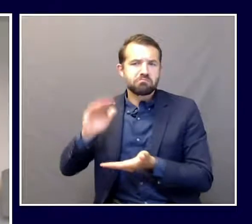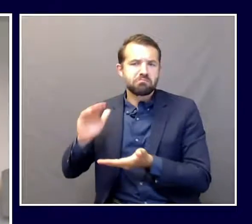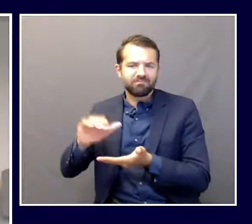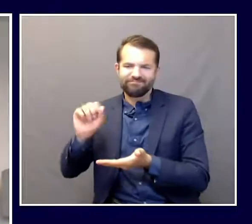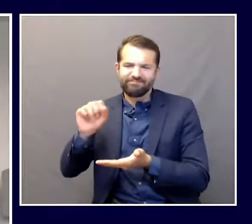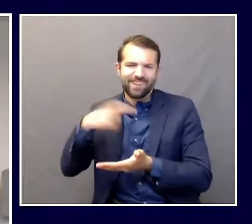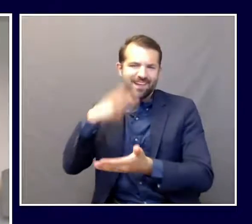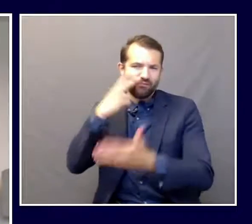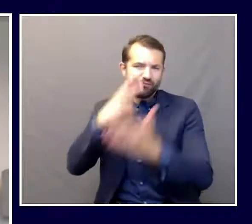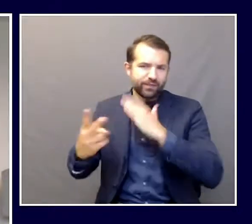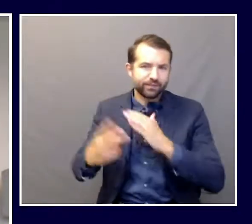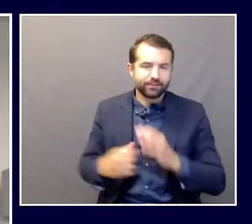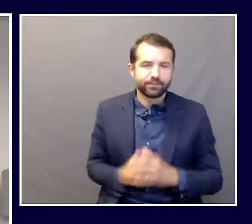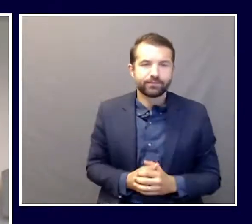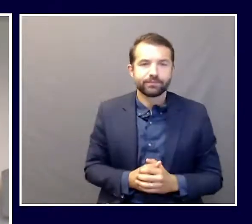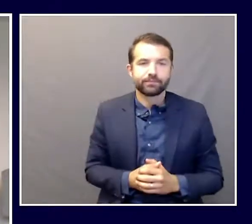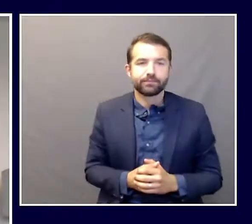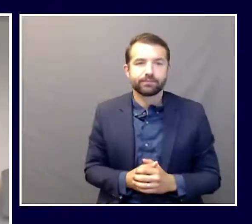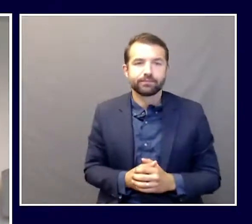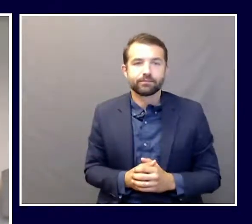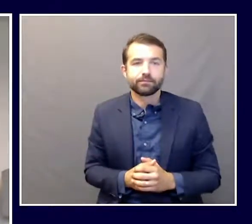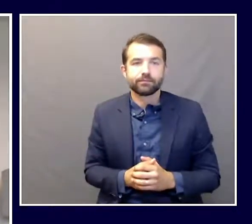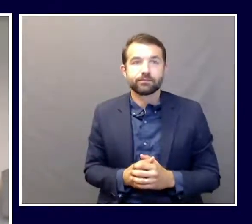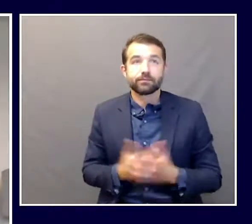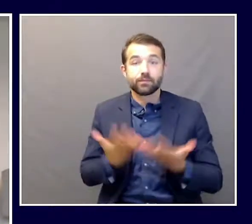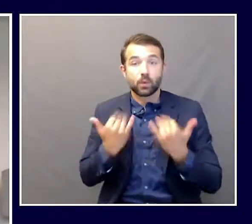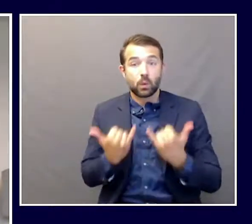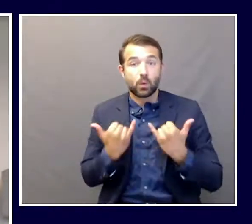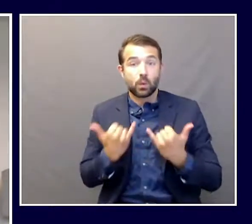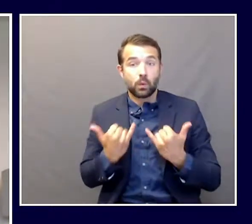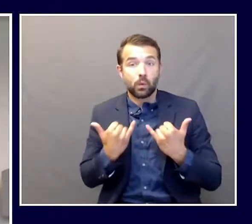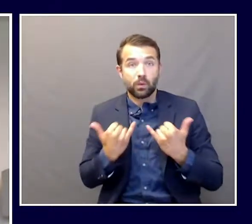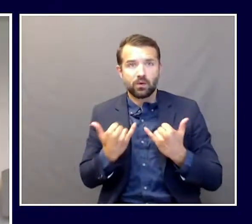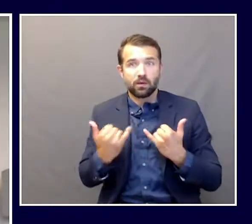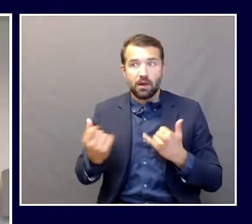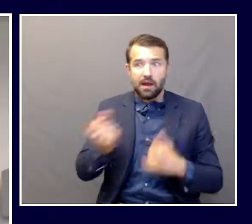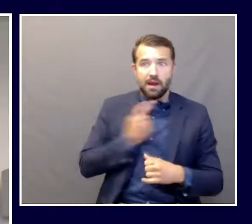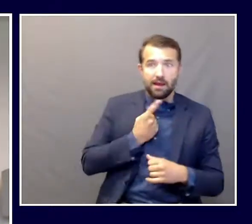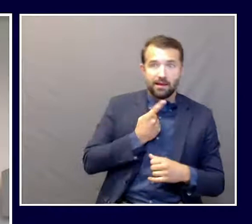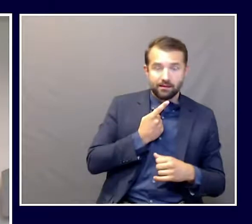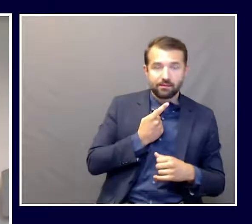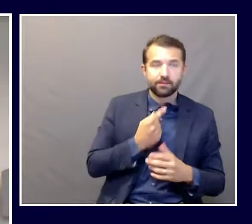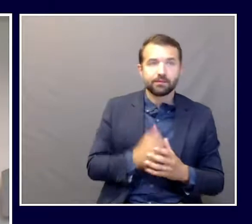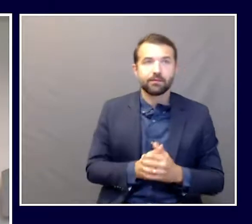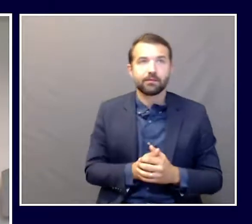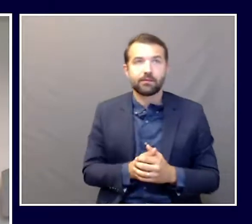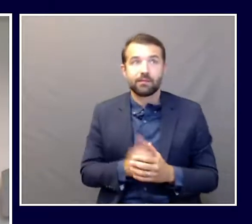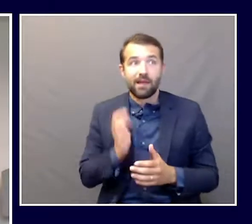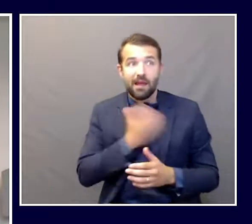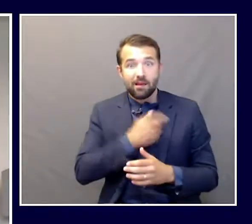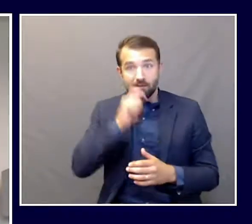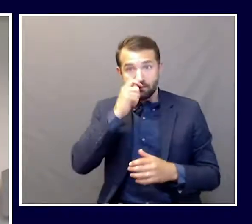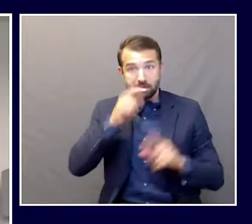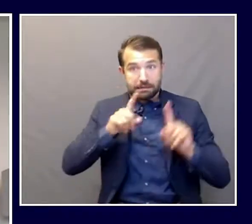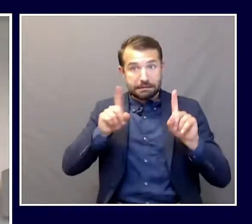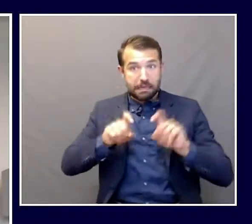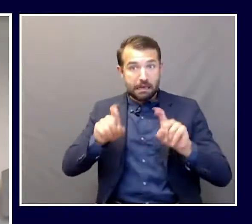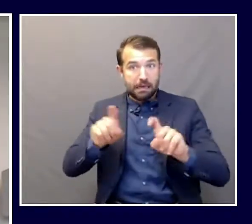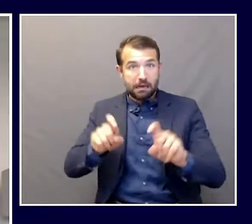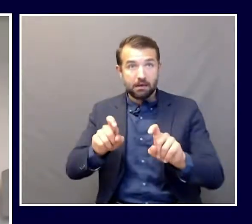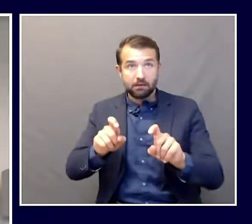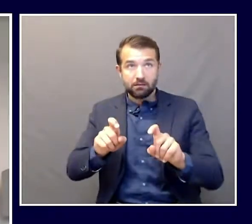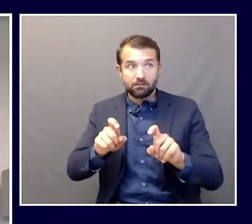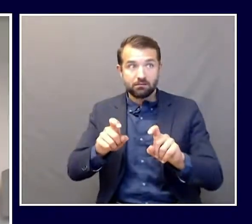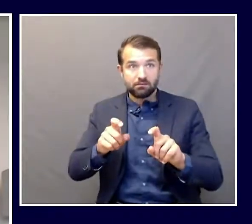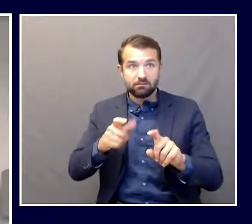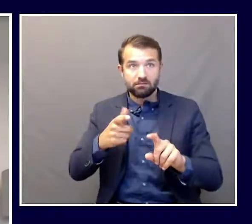call case finding? How good do we feel about the numbers that we've got every day, given that not everyone is being